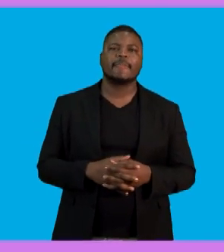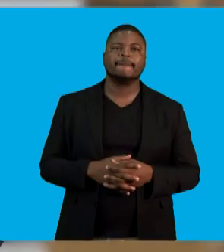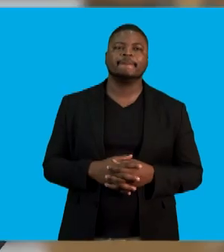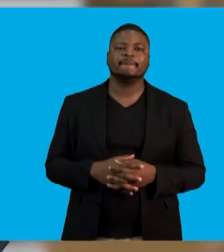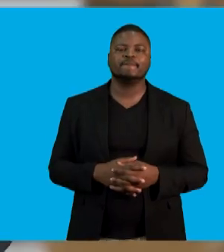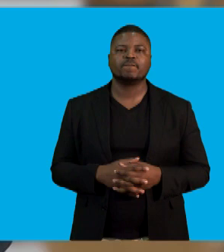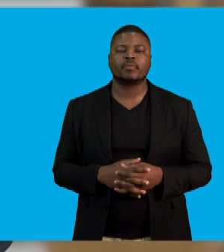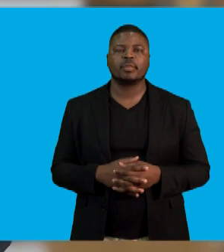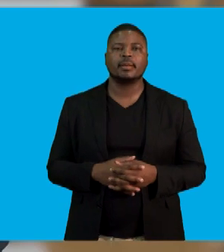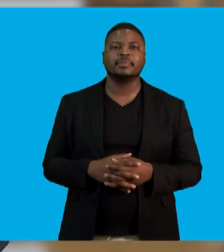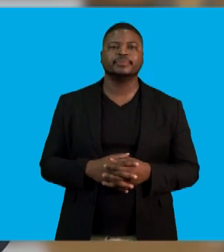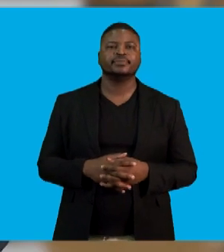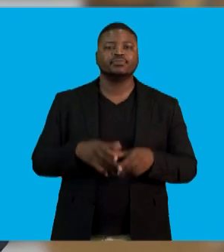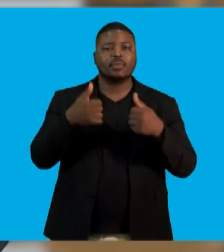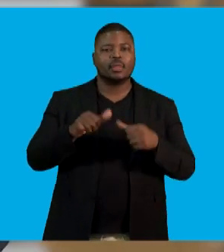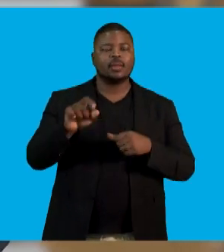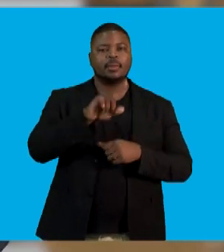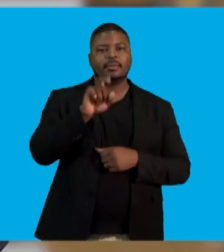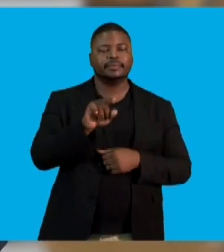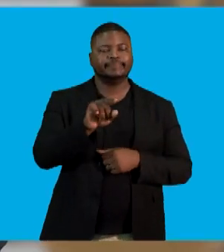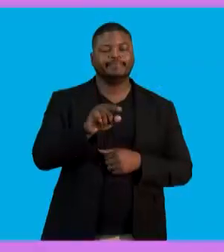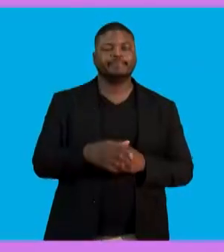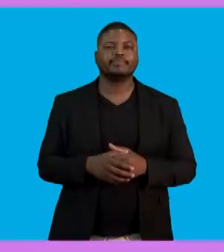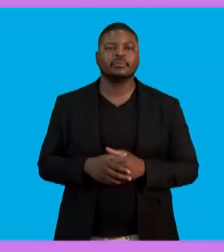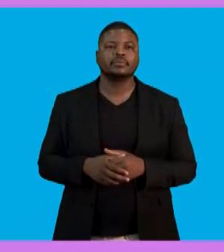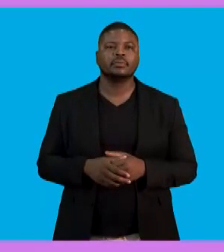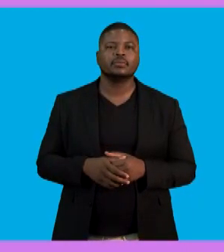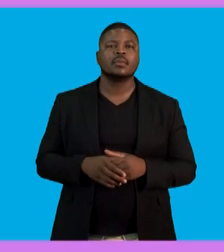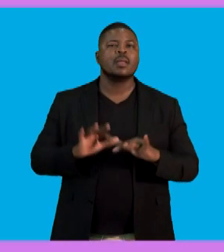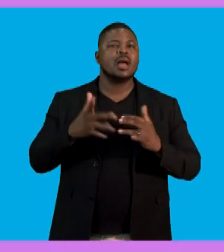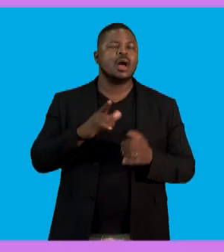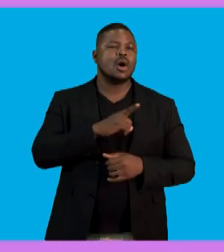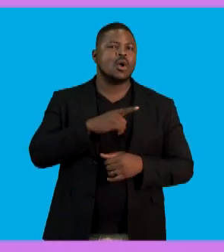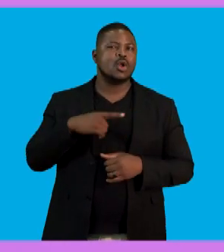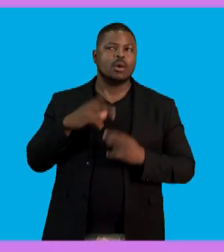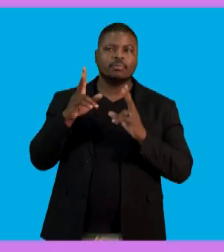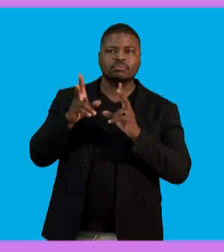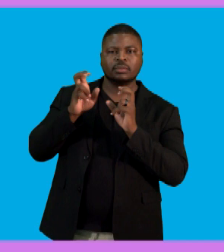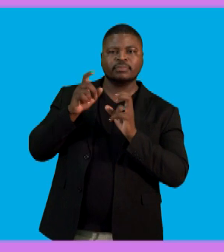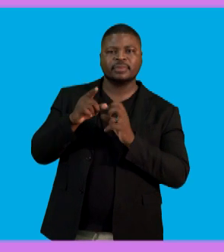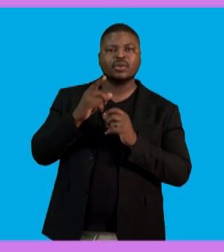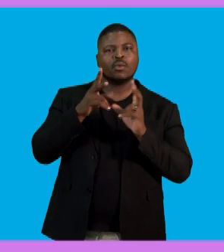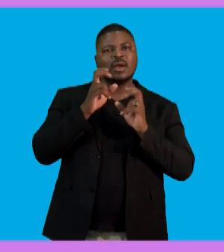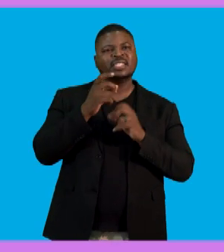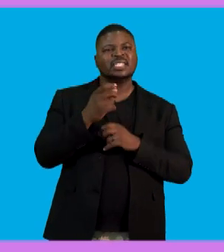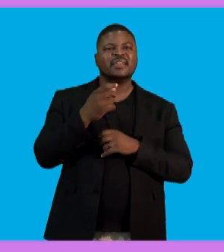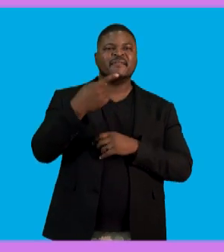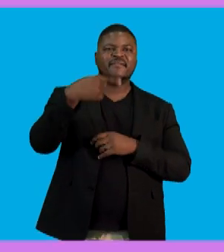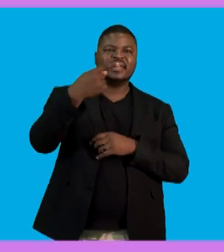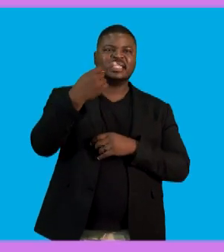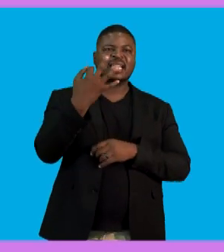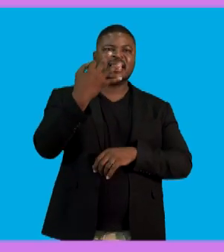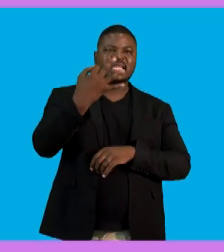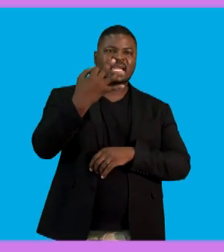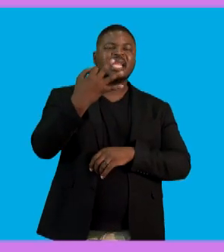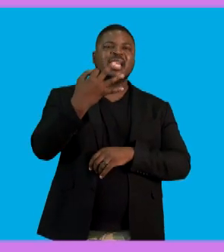Yes. Okay, the next question says, for how long will you be watching TV if you watch the first 3 shows of the day as